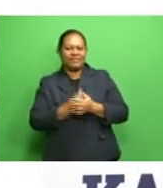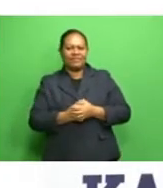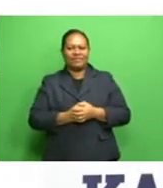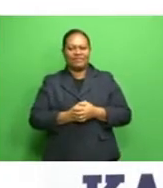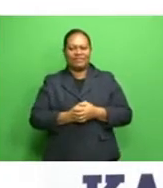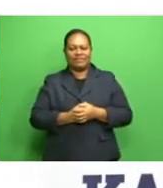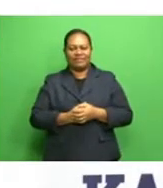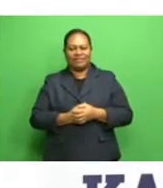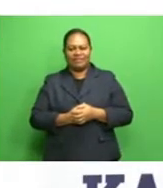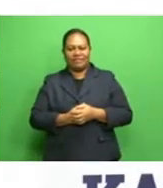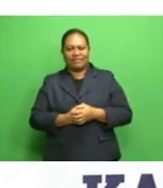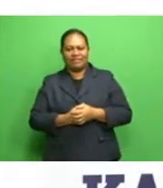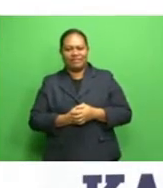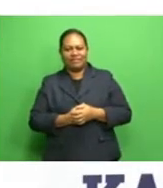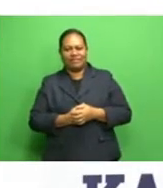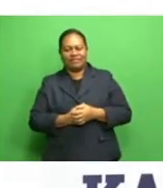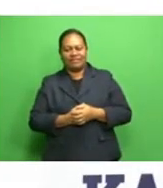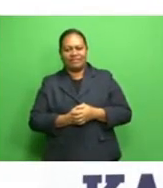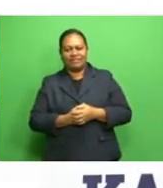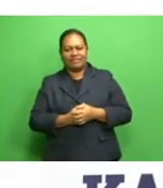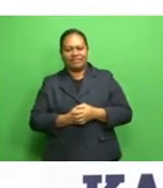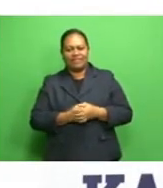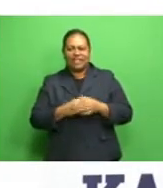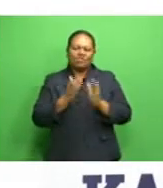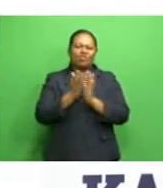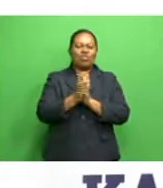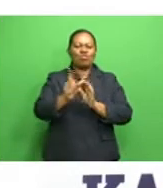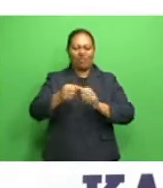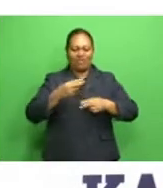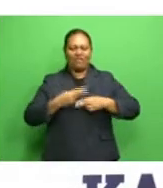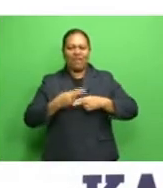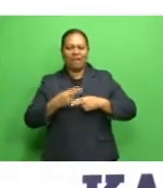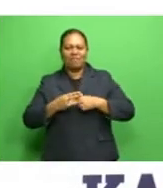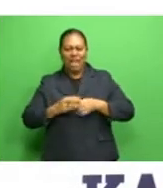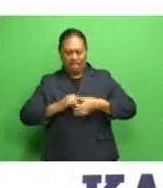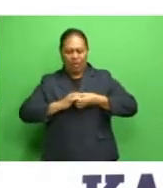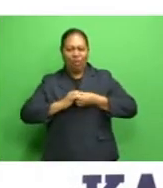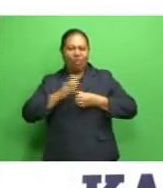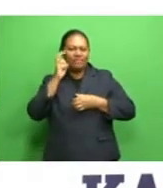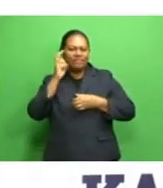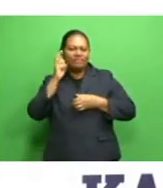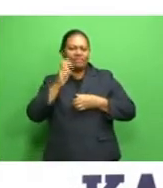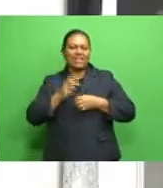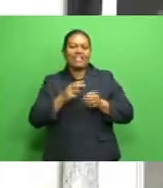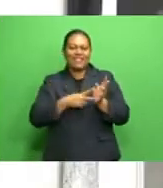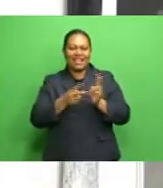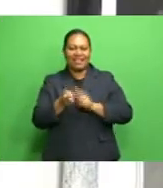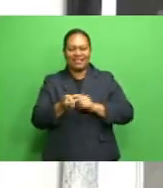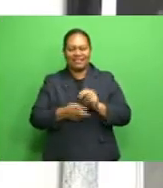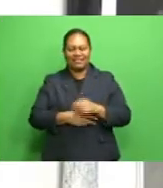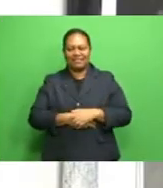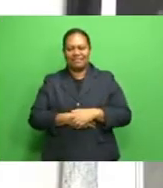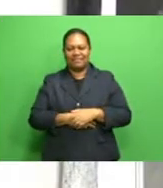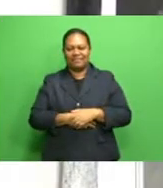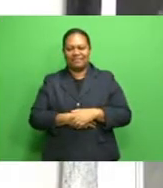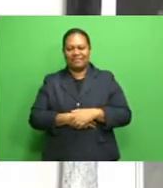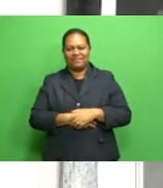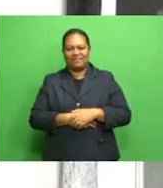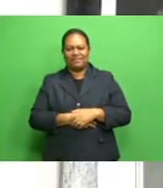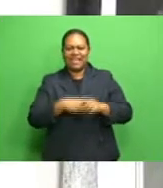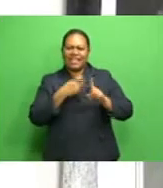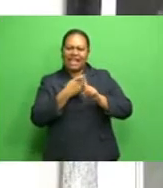doing a bit of farming and individual trainings back in the village. The